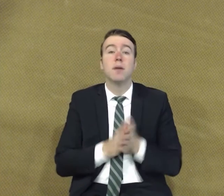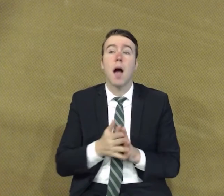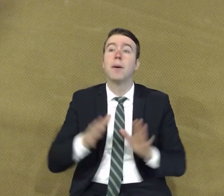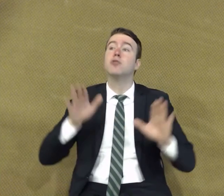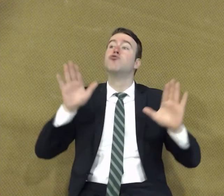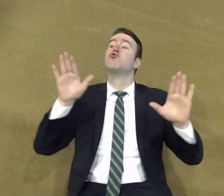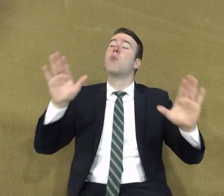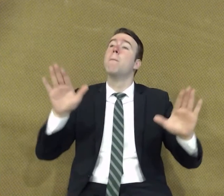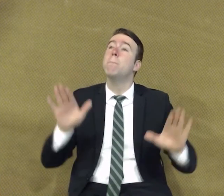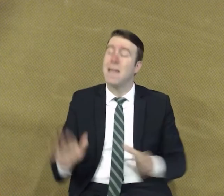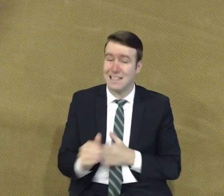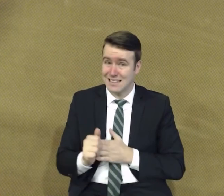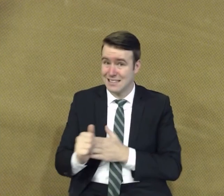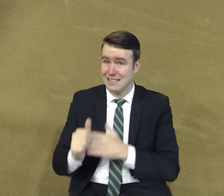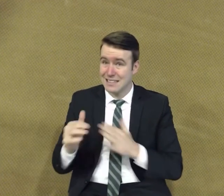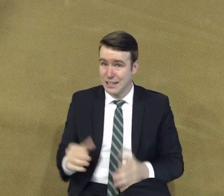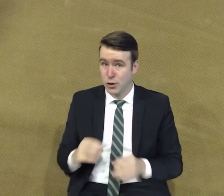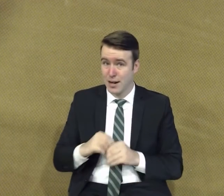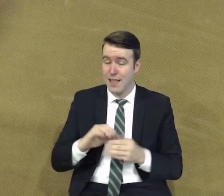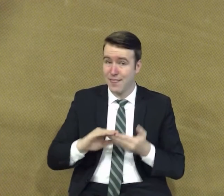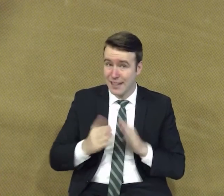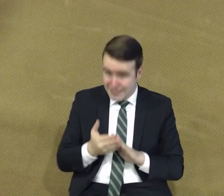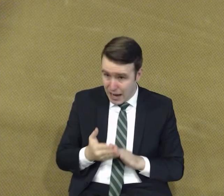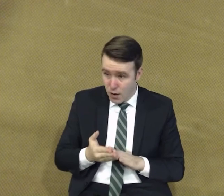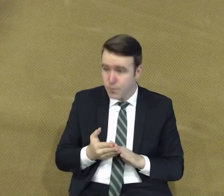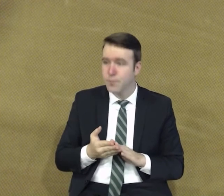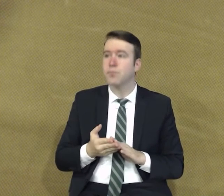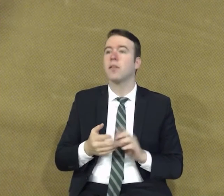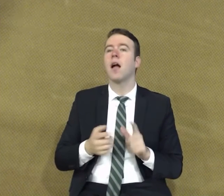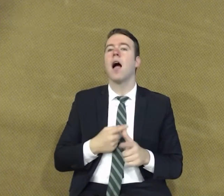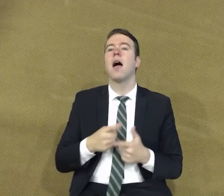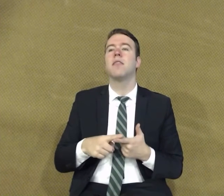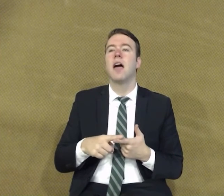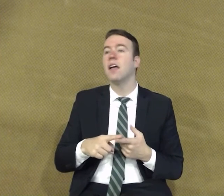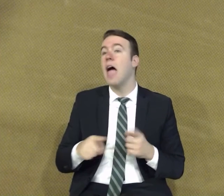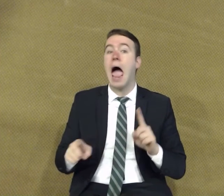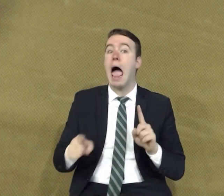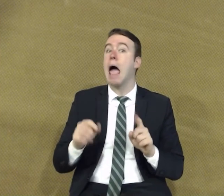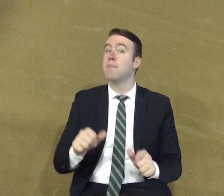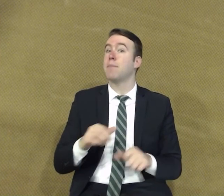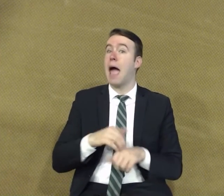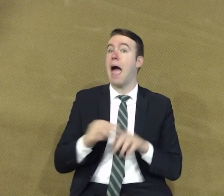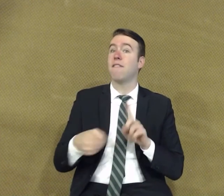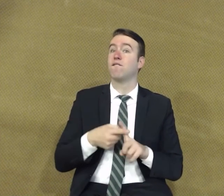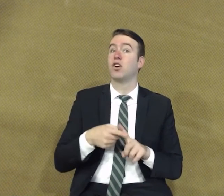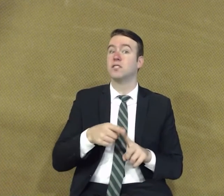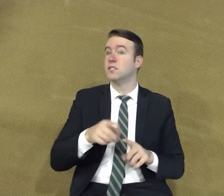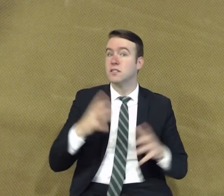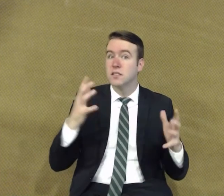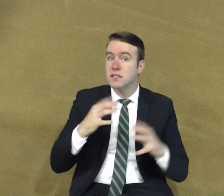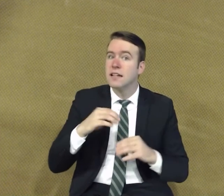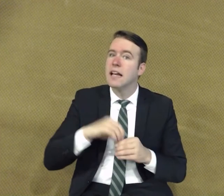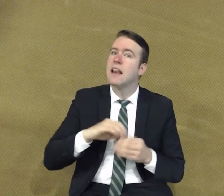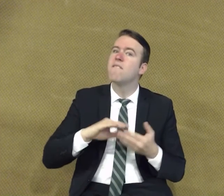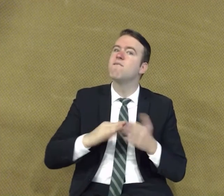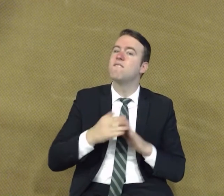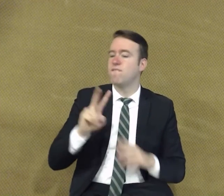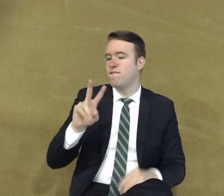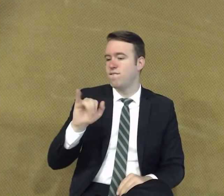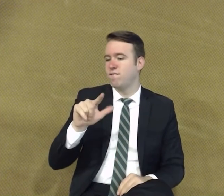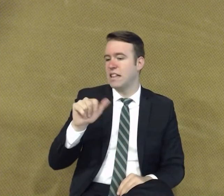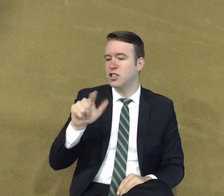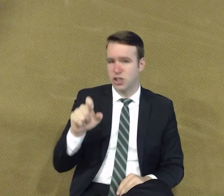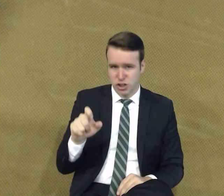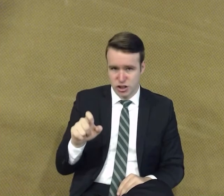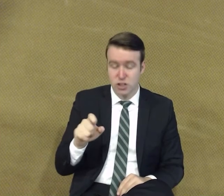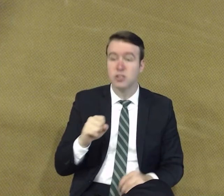leader in the town, and then at first maybe even in a village, because she